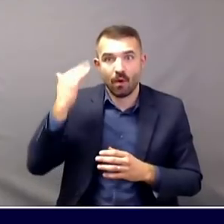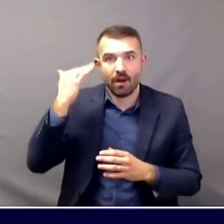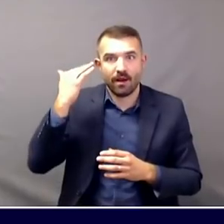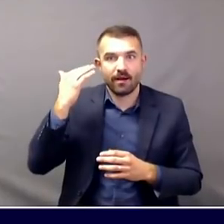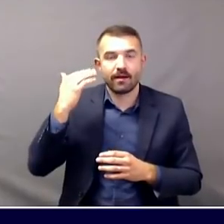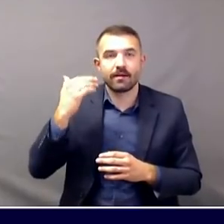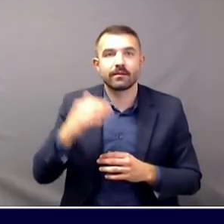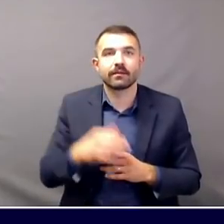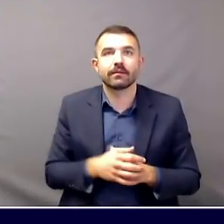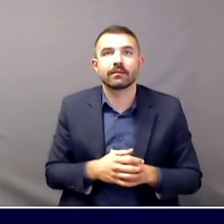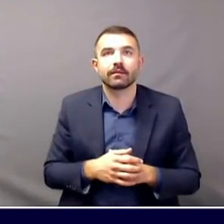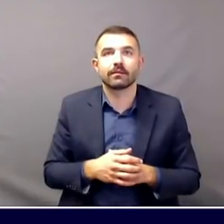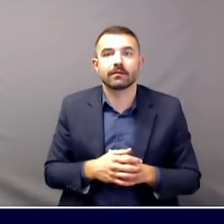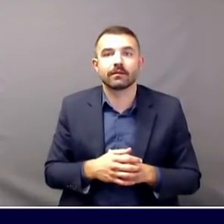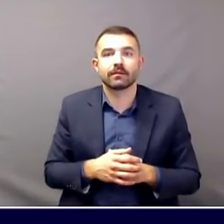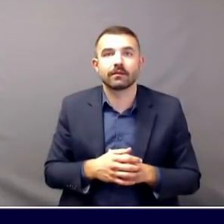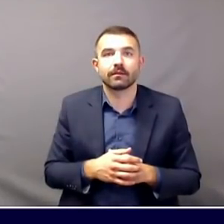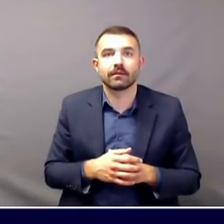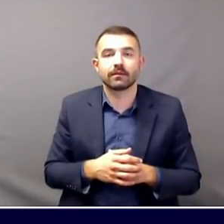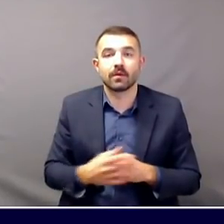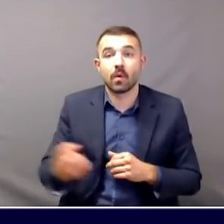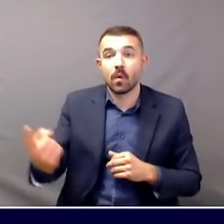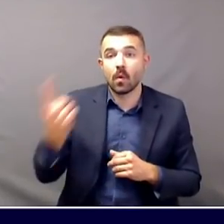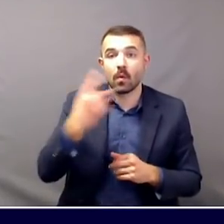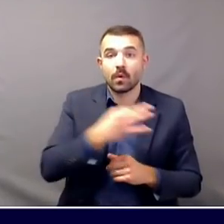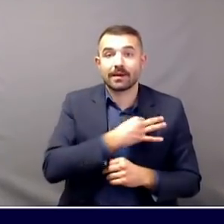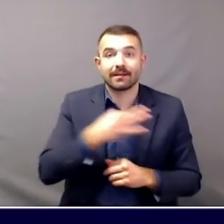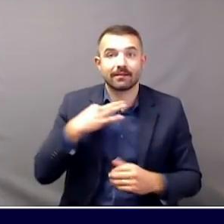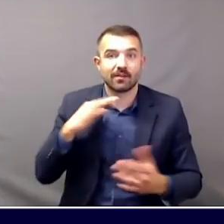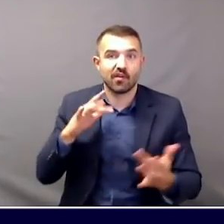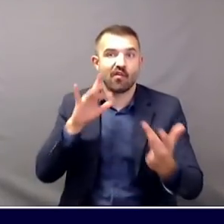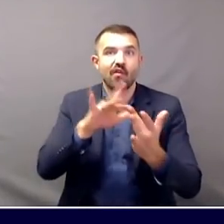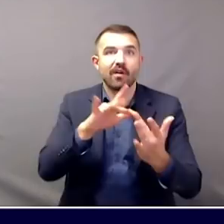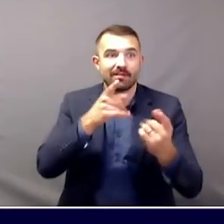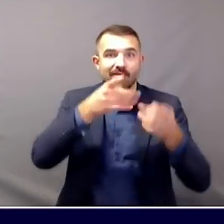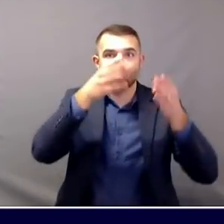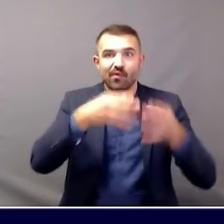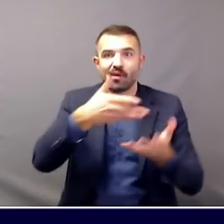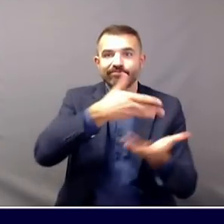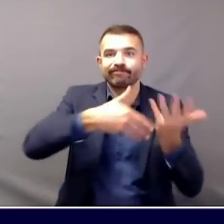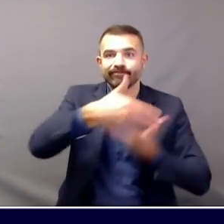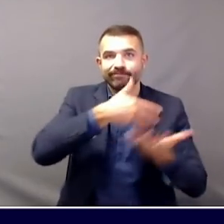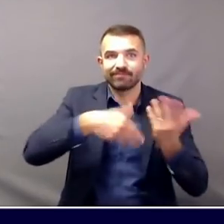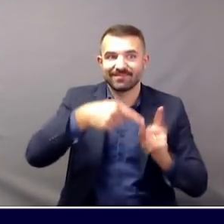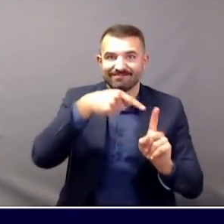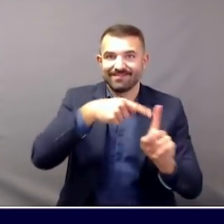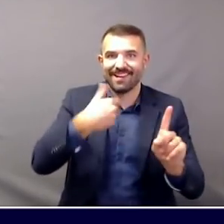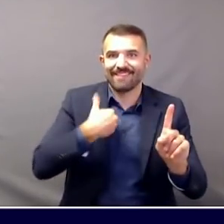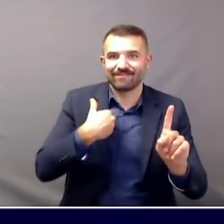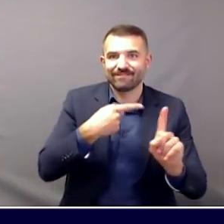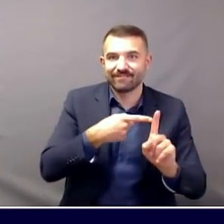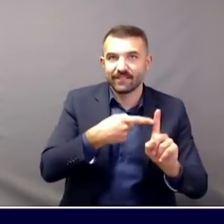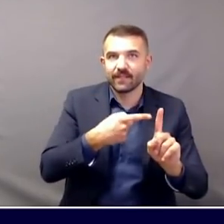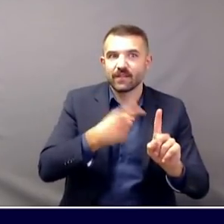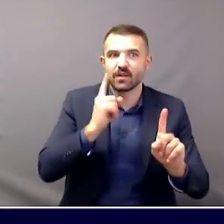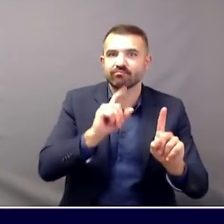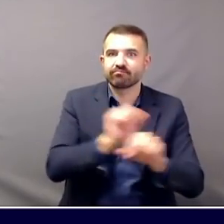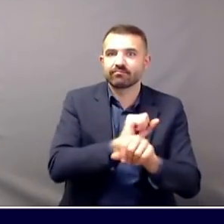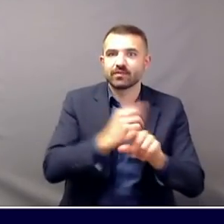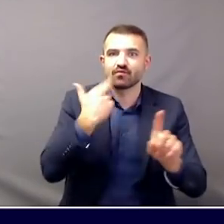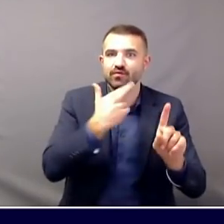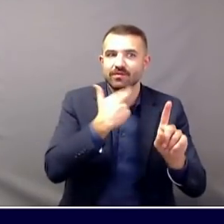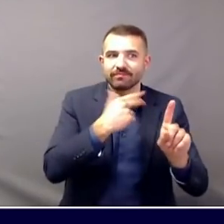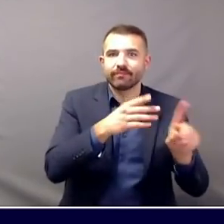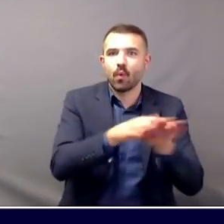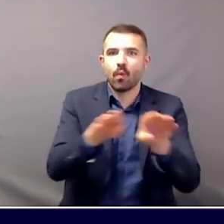COVID. Since the transmission doesn't appear to be linked to any particular establishment, first, are you aware of any